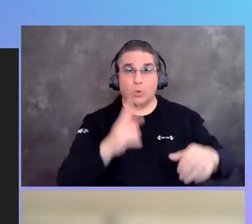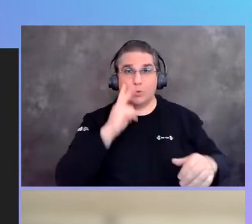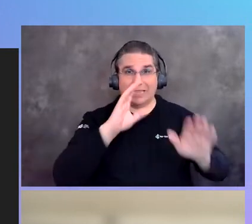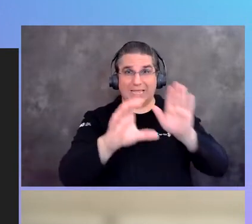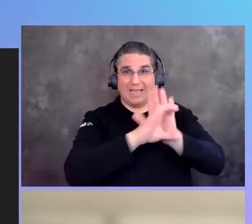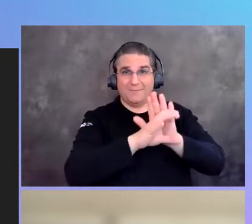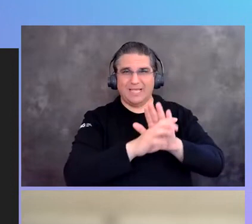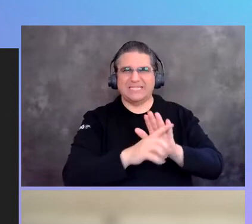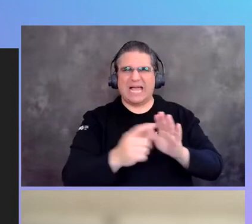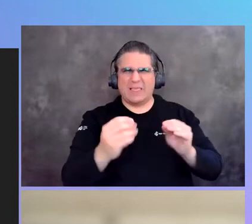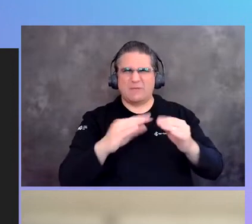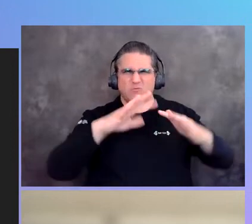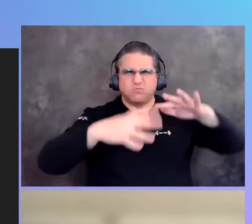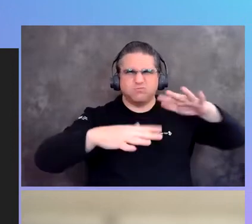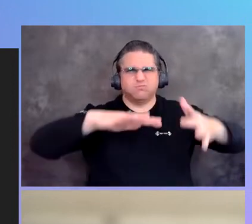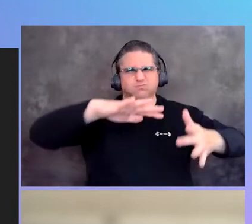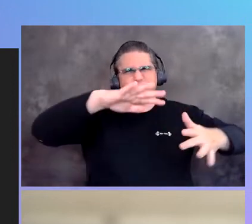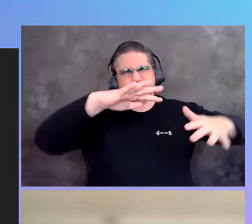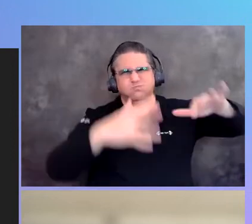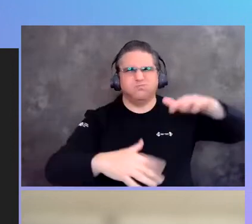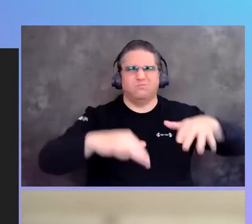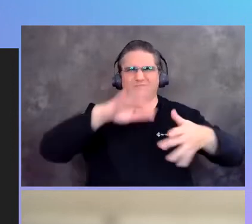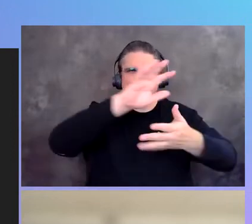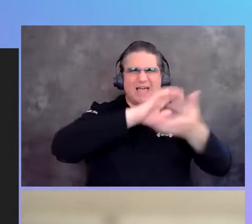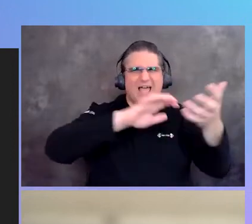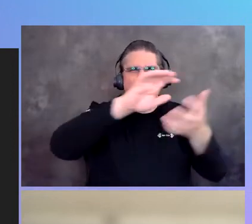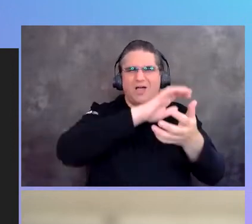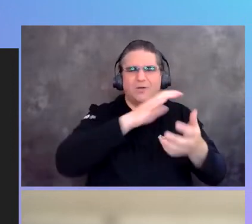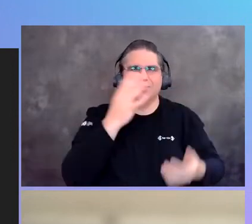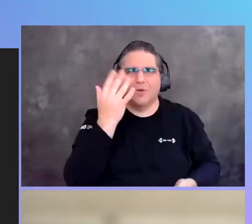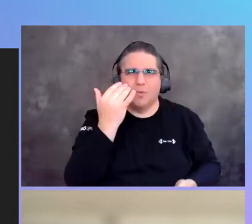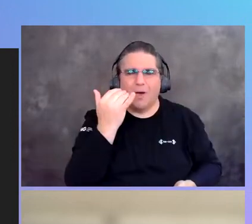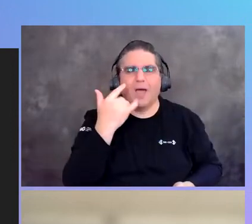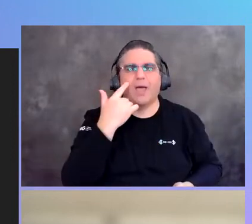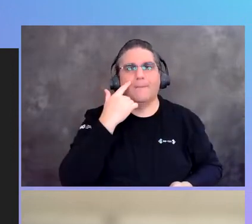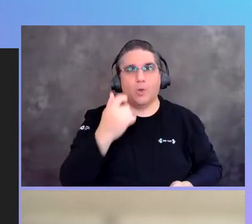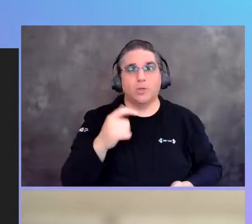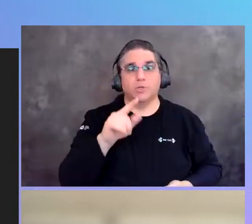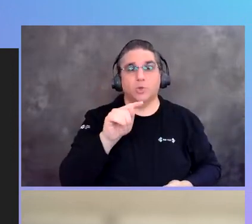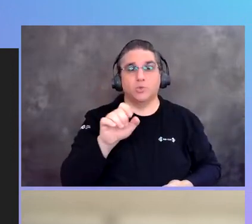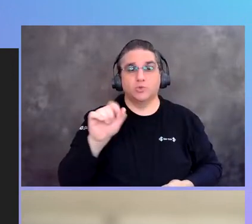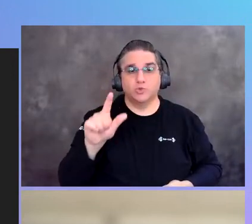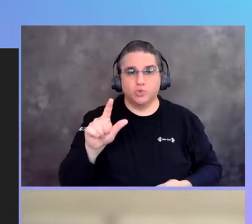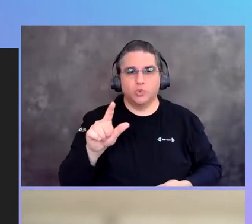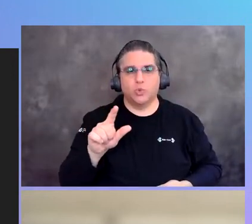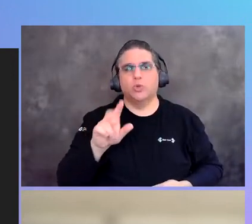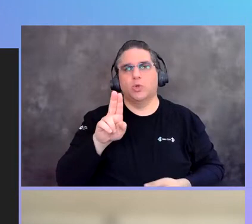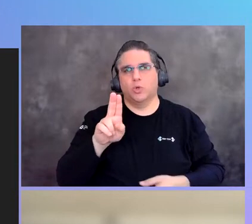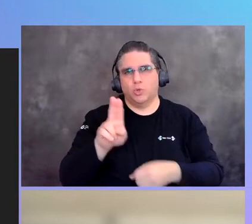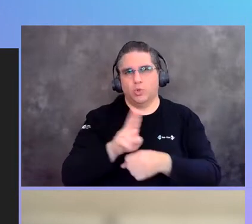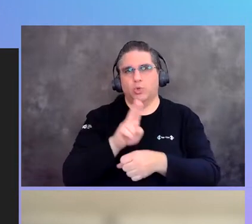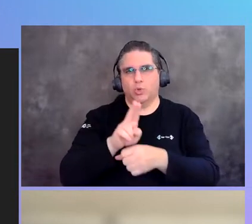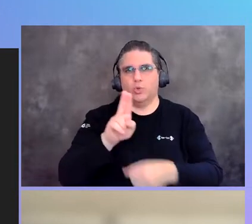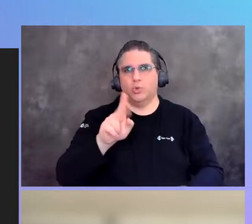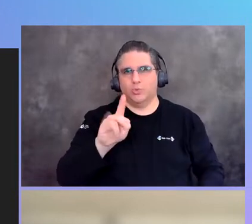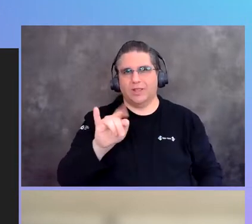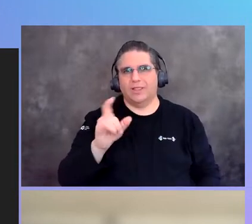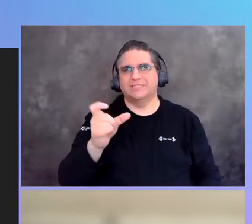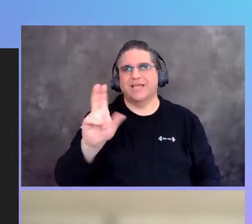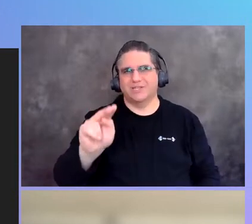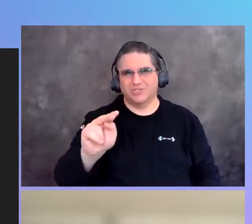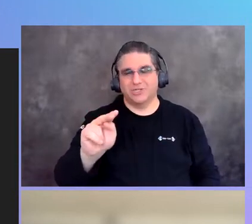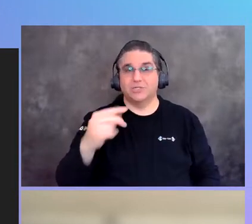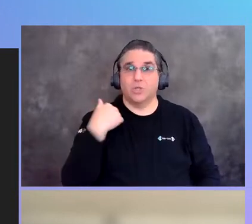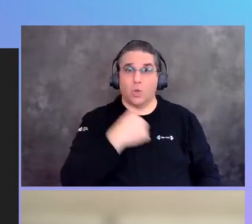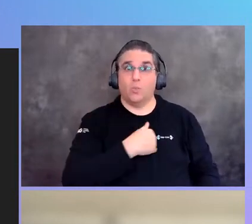light and cloud. But those rough seas were tool utilization. So we paid for and brought all these fantastic tools in from DQ, so